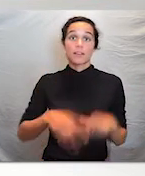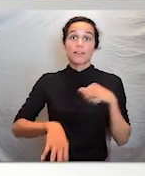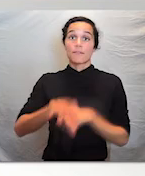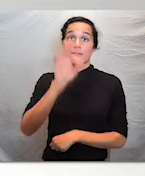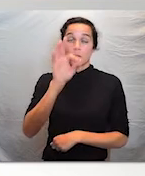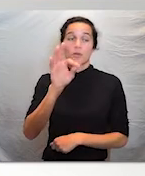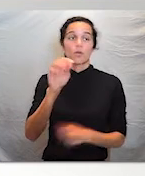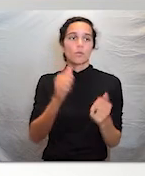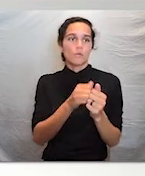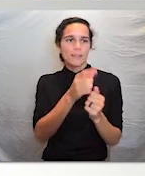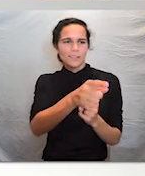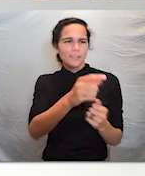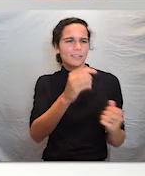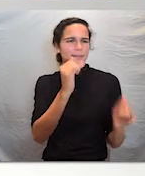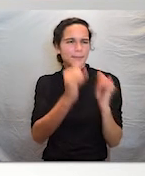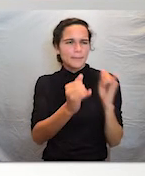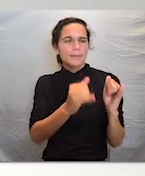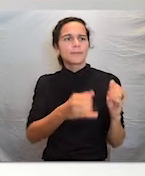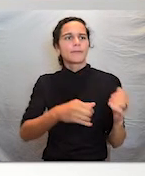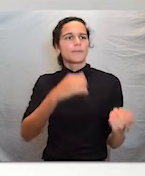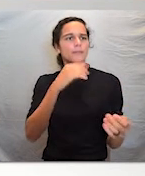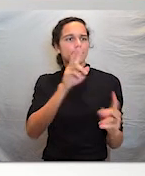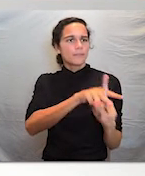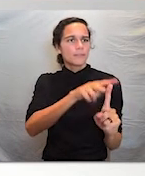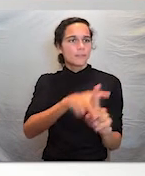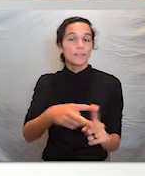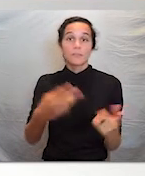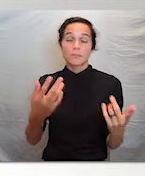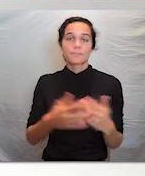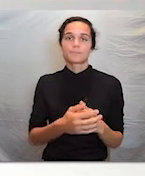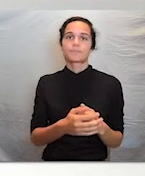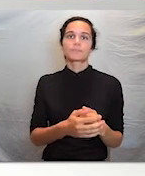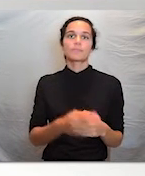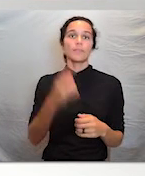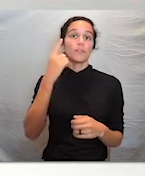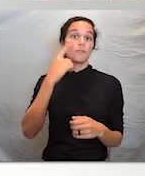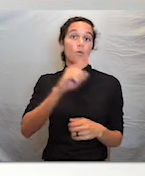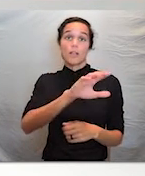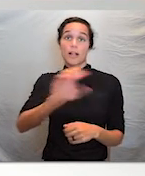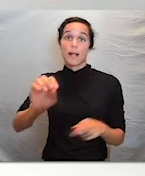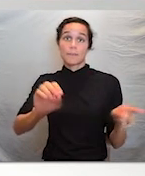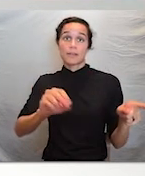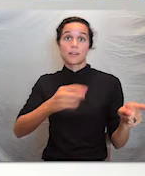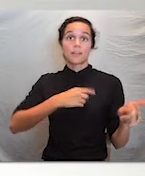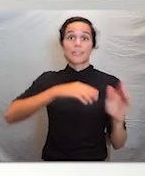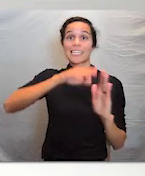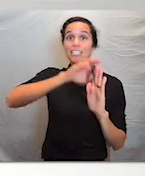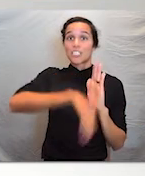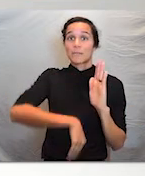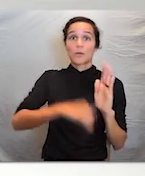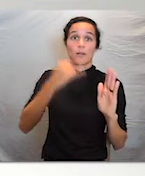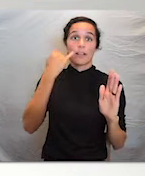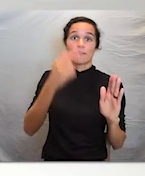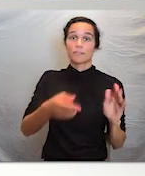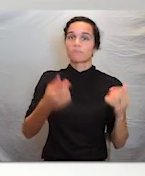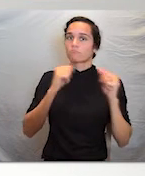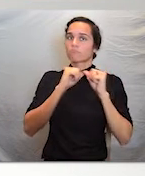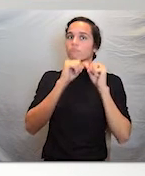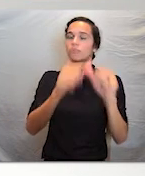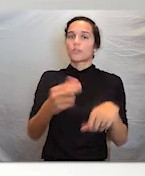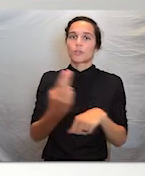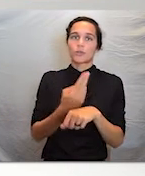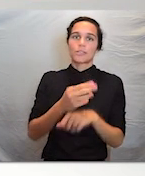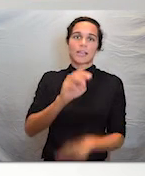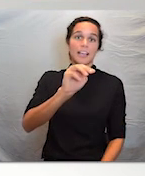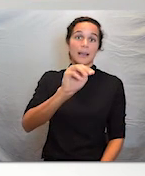positions, is that it was cheaper for the employer to keep me on Medicaid